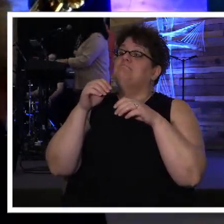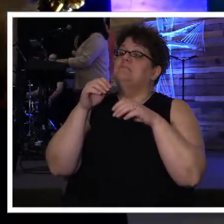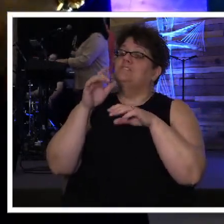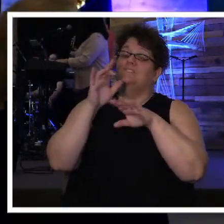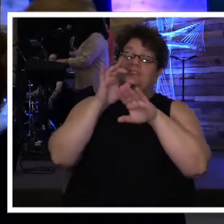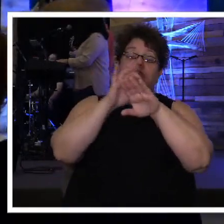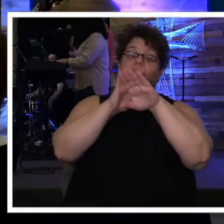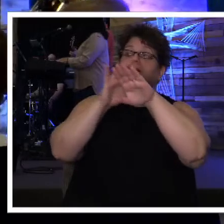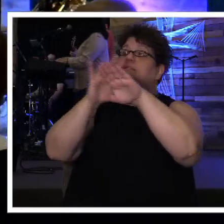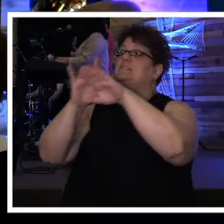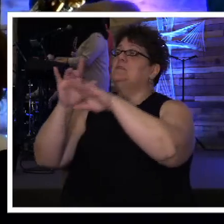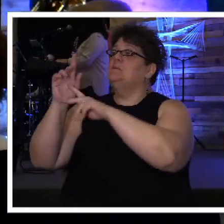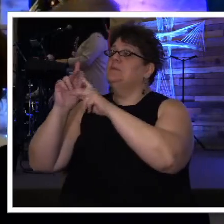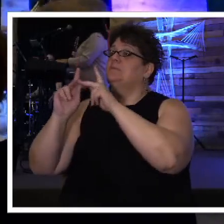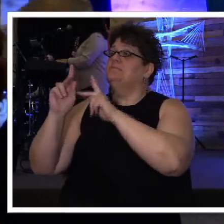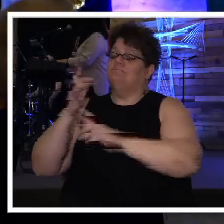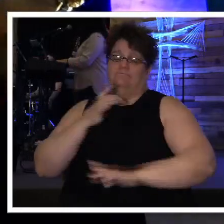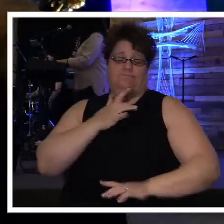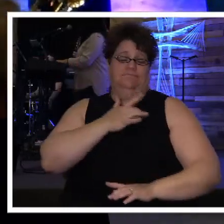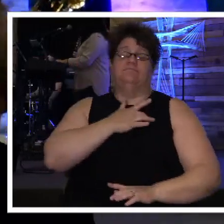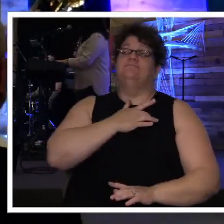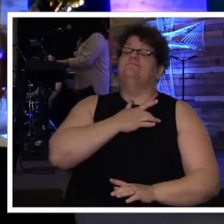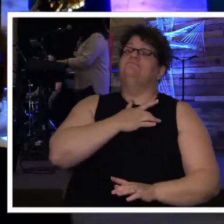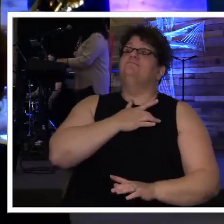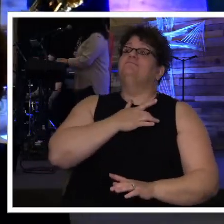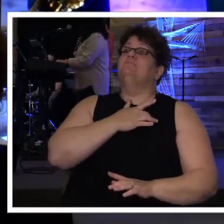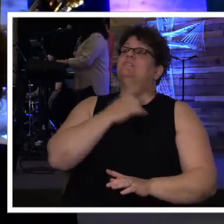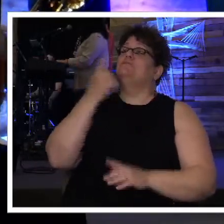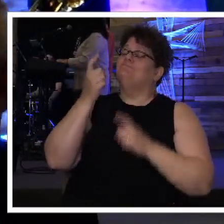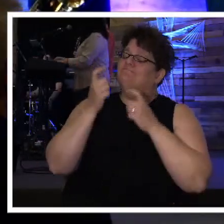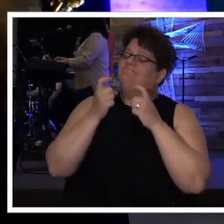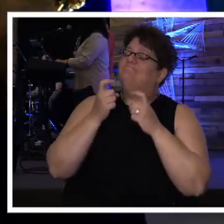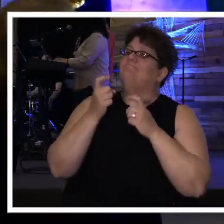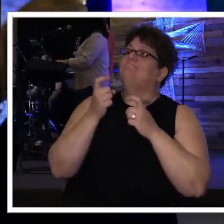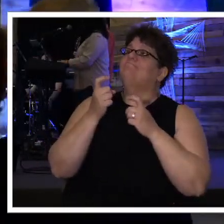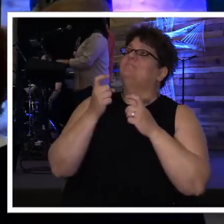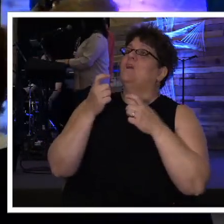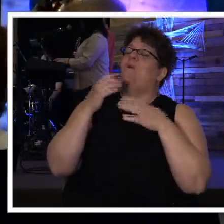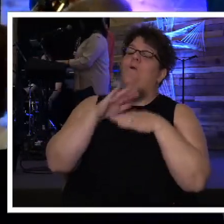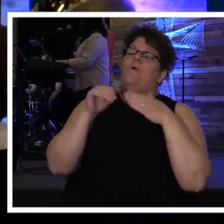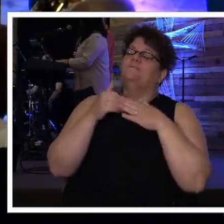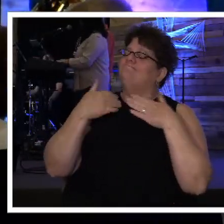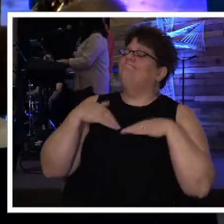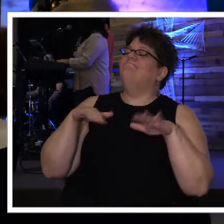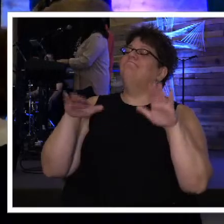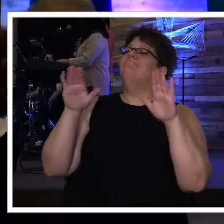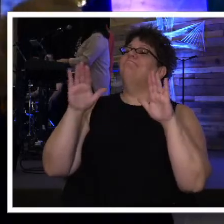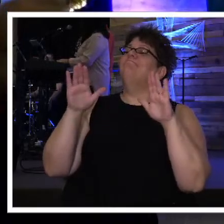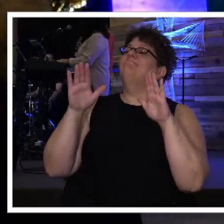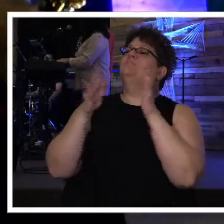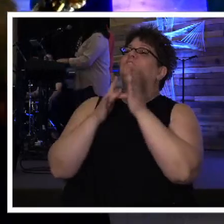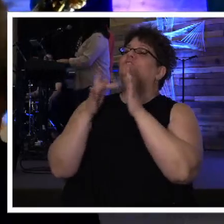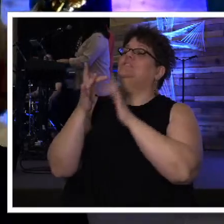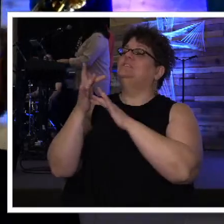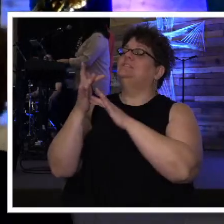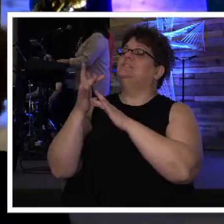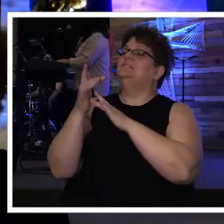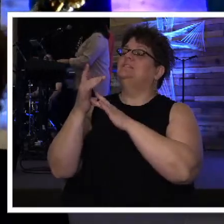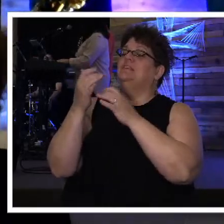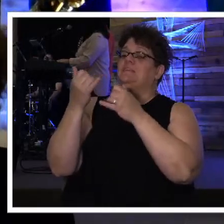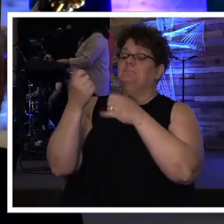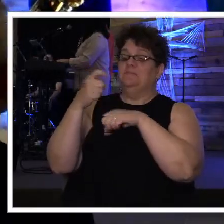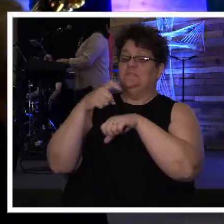your people. So, Lord, we surrender it all to you, God, and I pray that this time of worship will have prepared our hearts